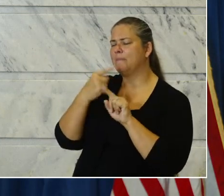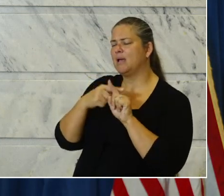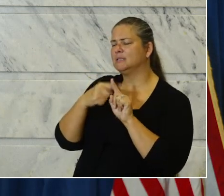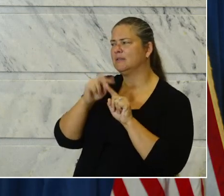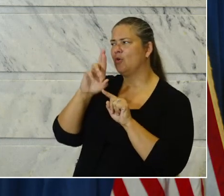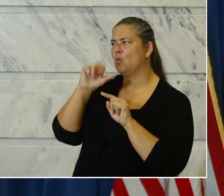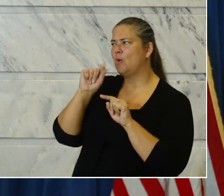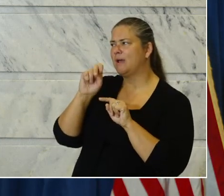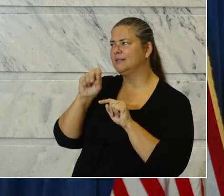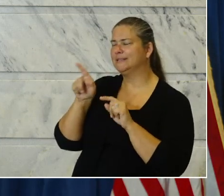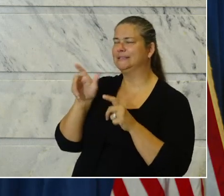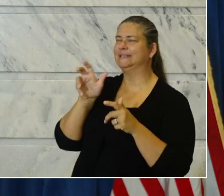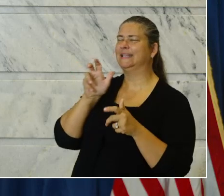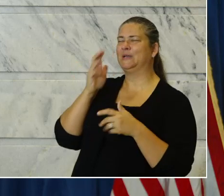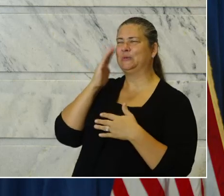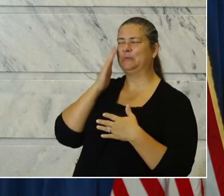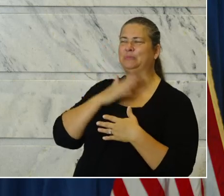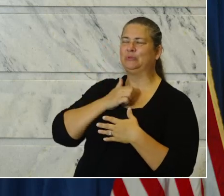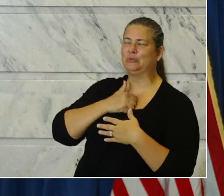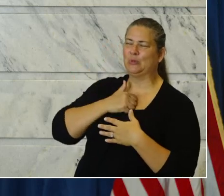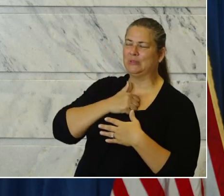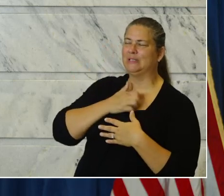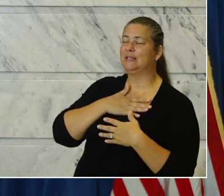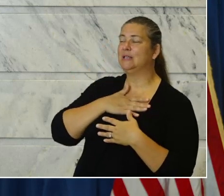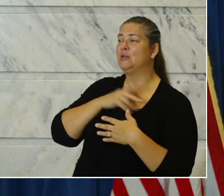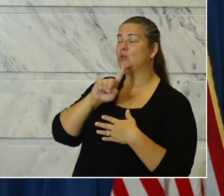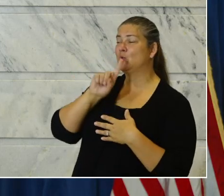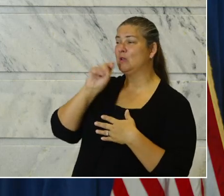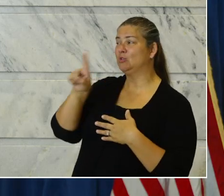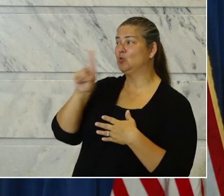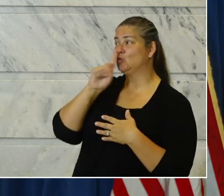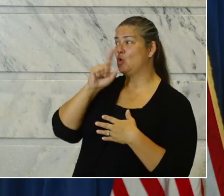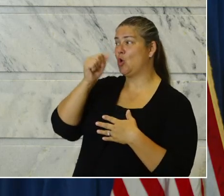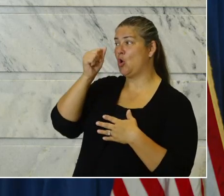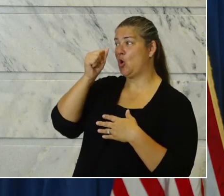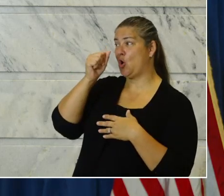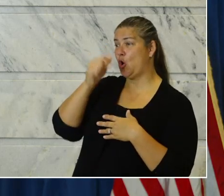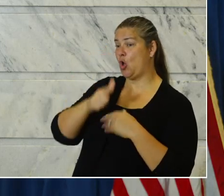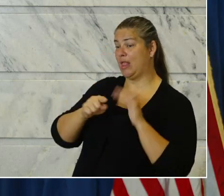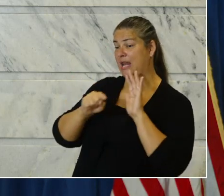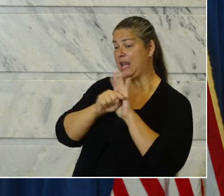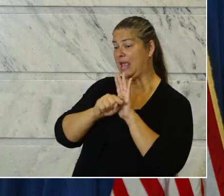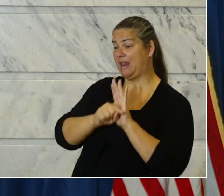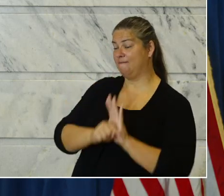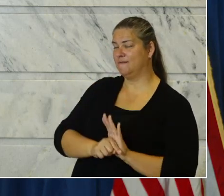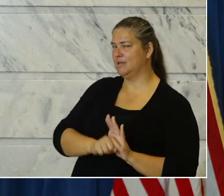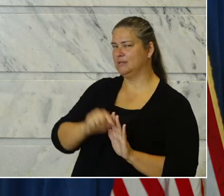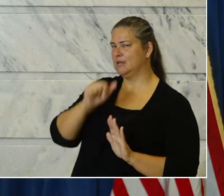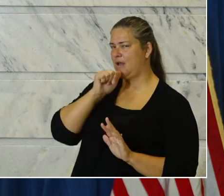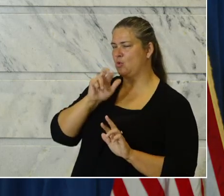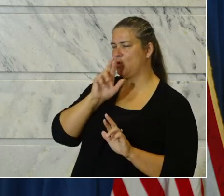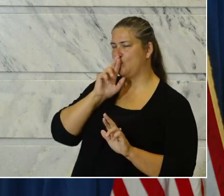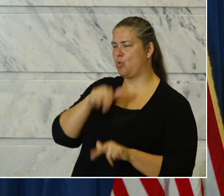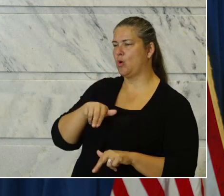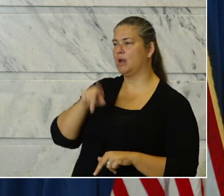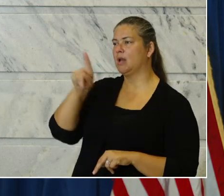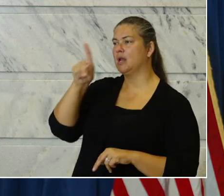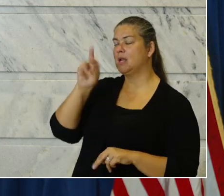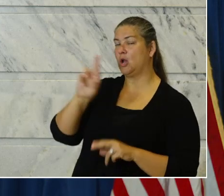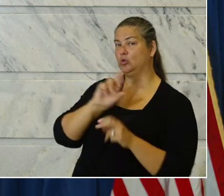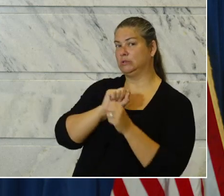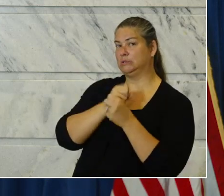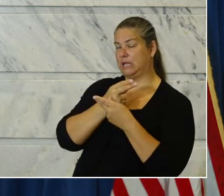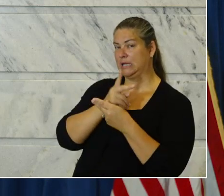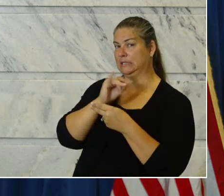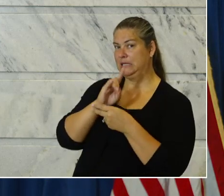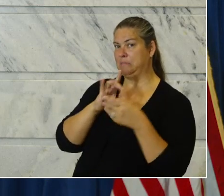the gist of the question seems to be that not all negative tests are reported. And I know Dr. Stack has mentioned this before, but I